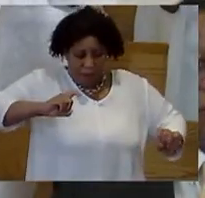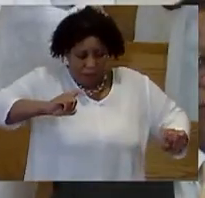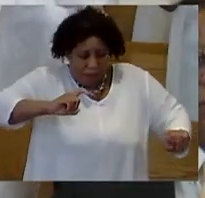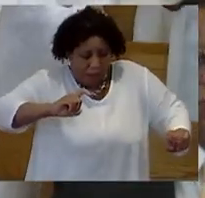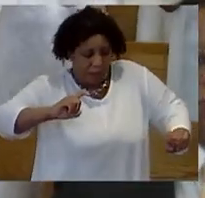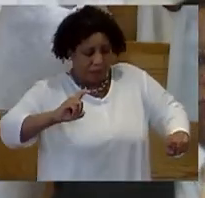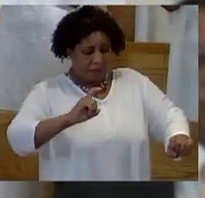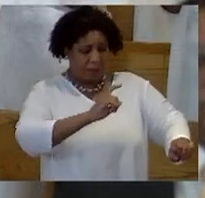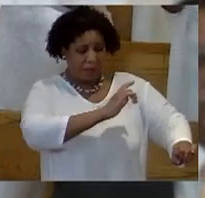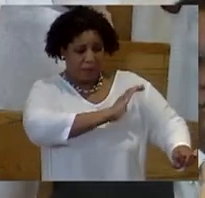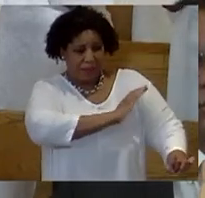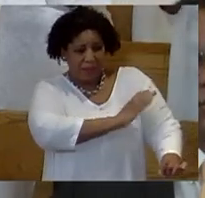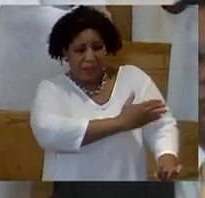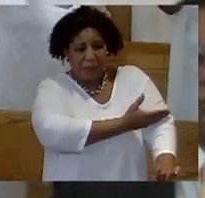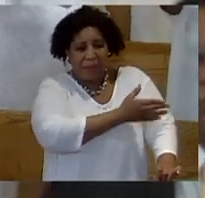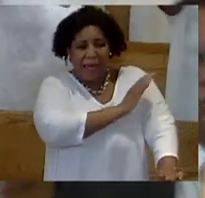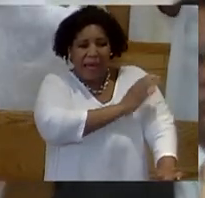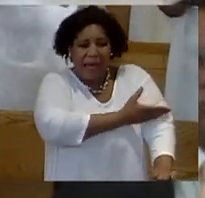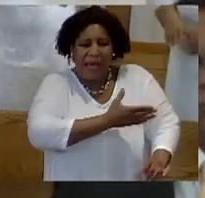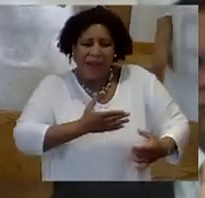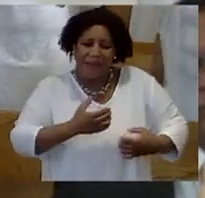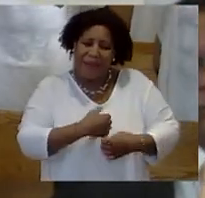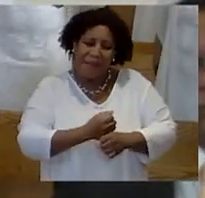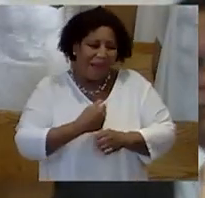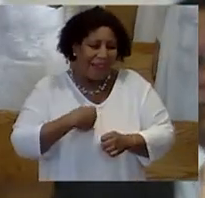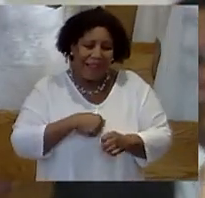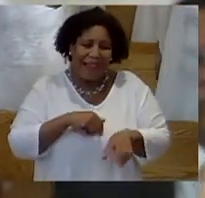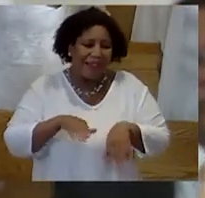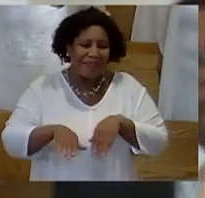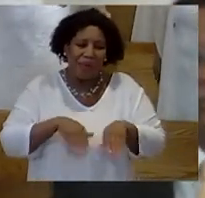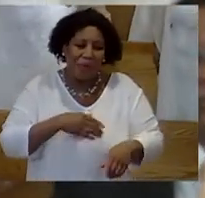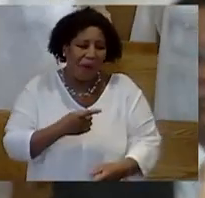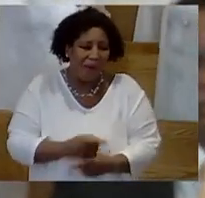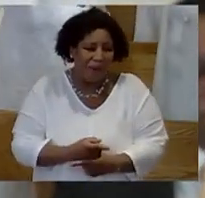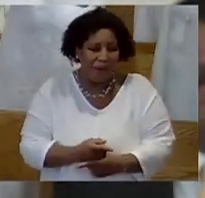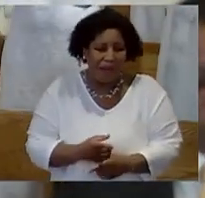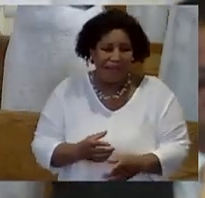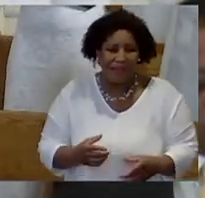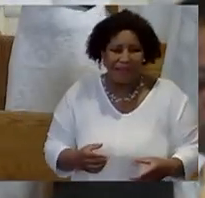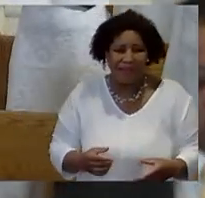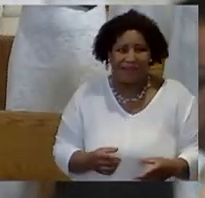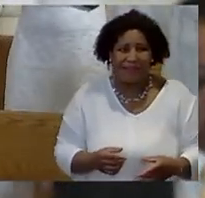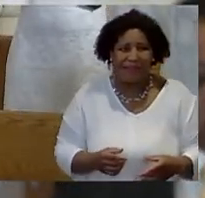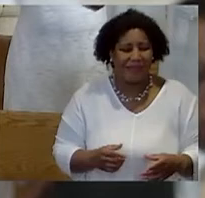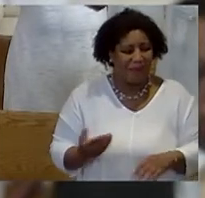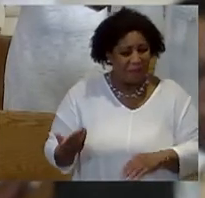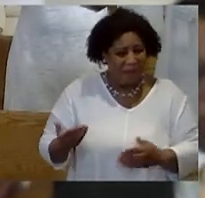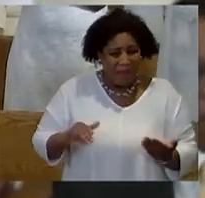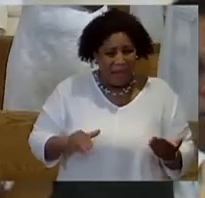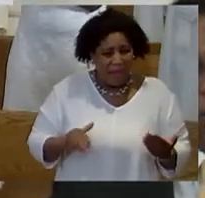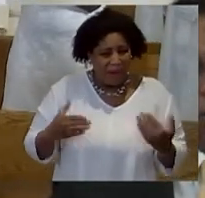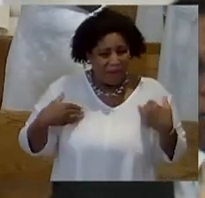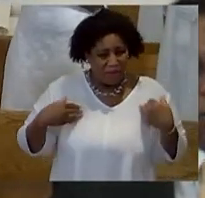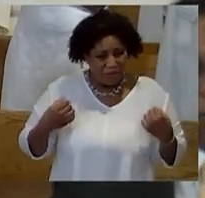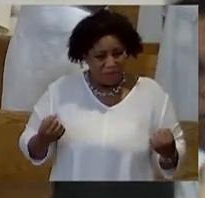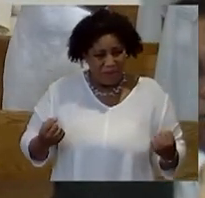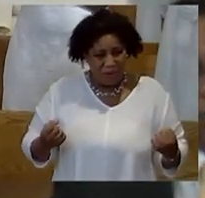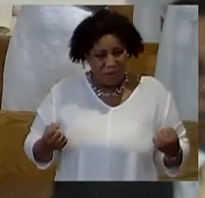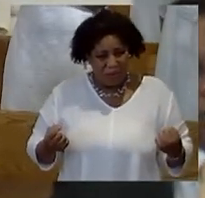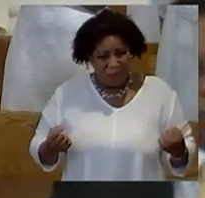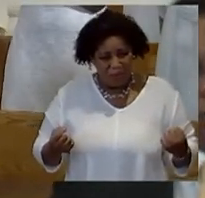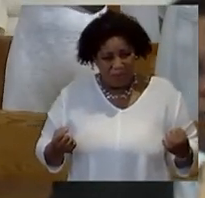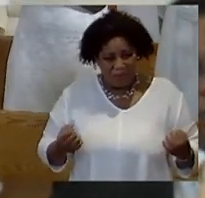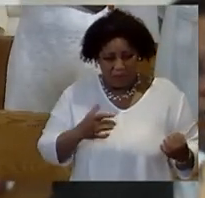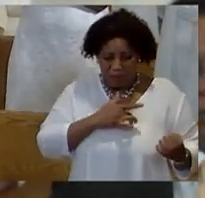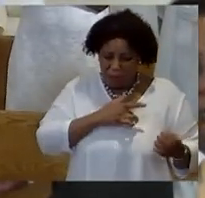power. Power to make us walk right. Power to restore the